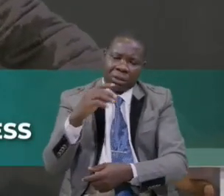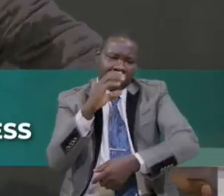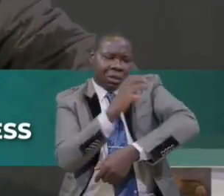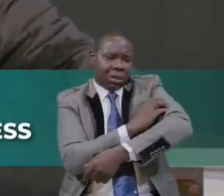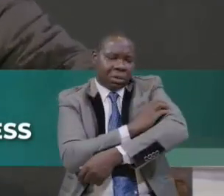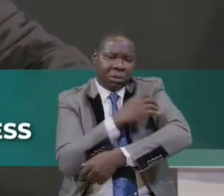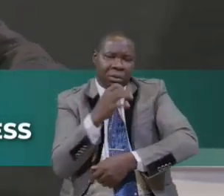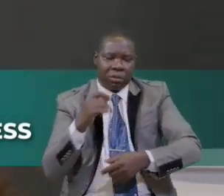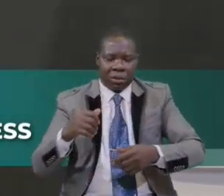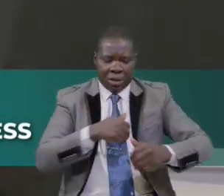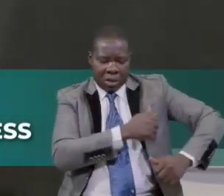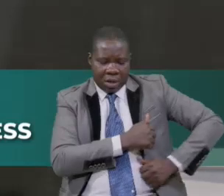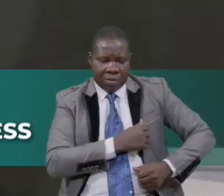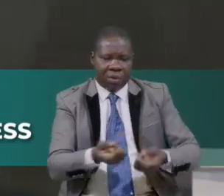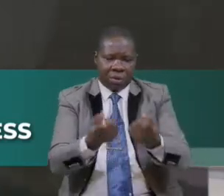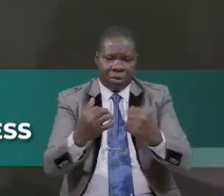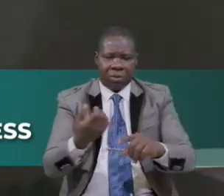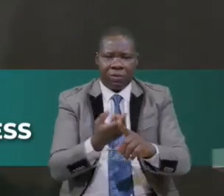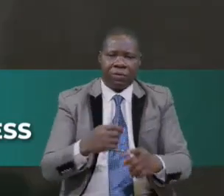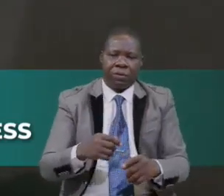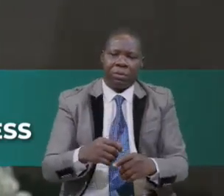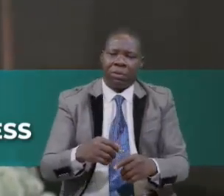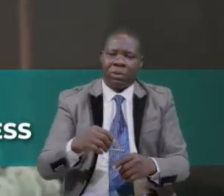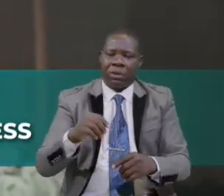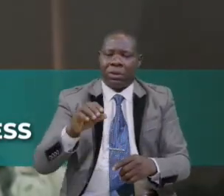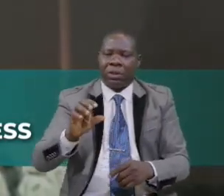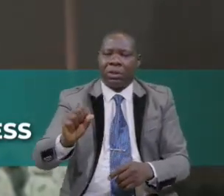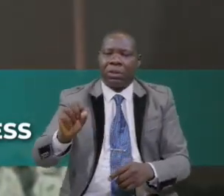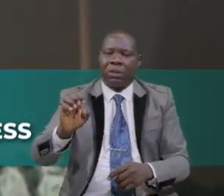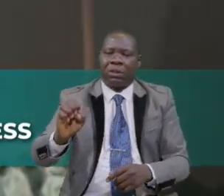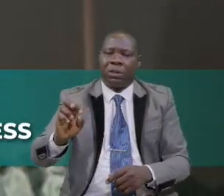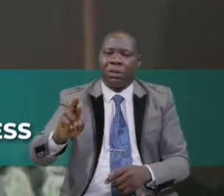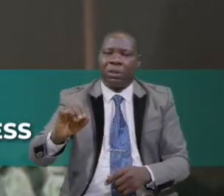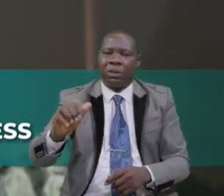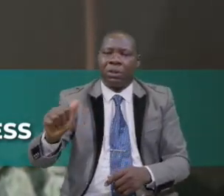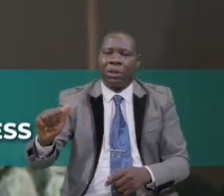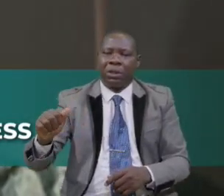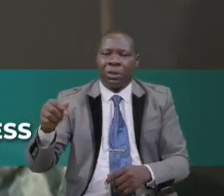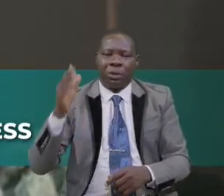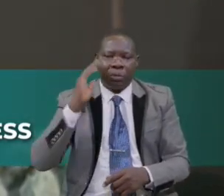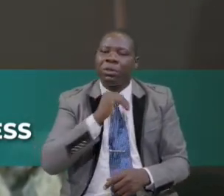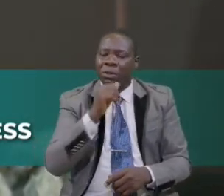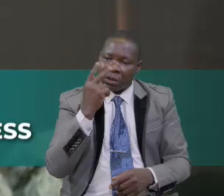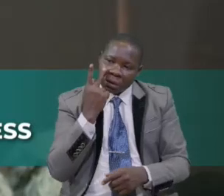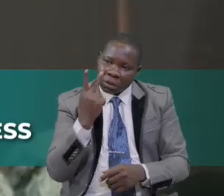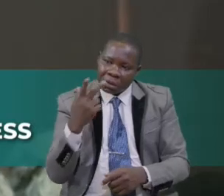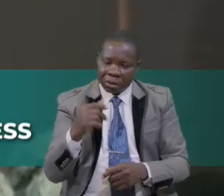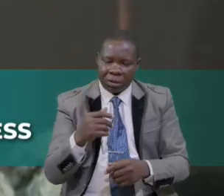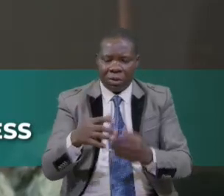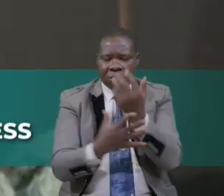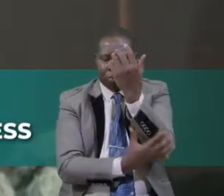Syria. They'll not see the poor dying fellow near their